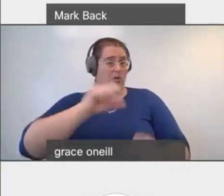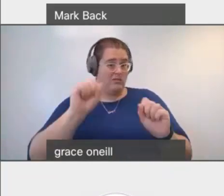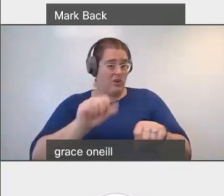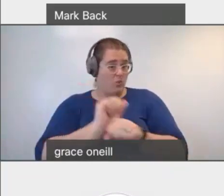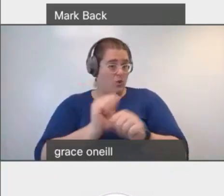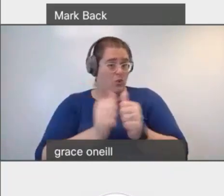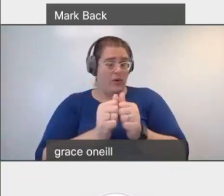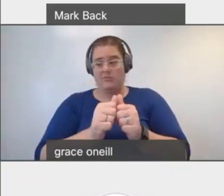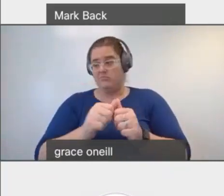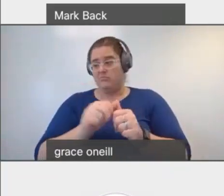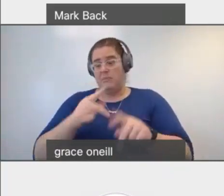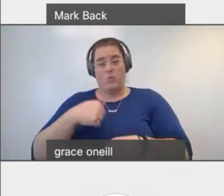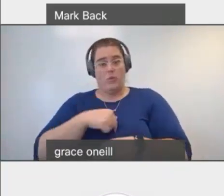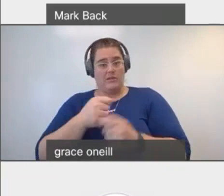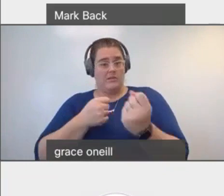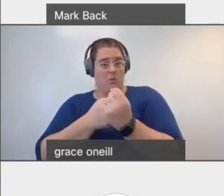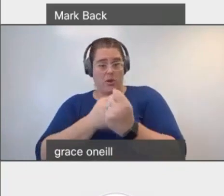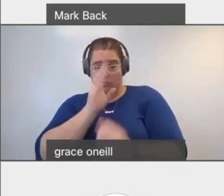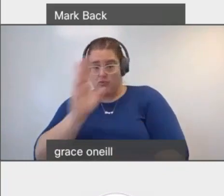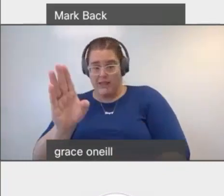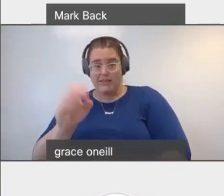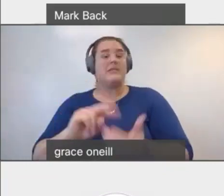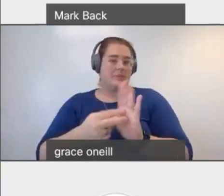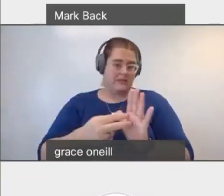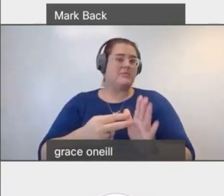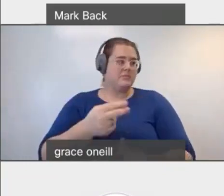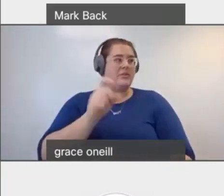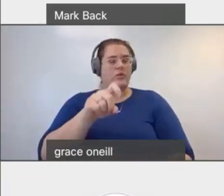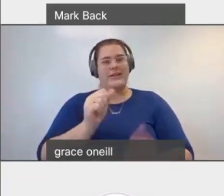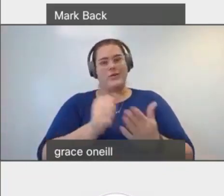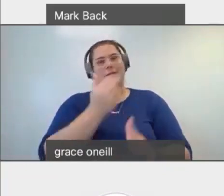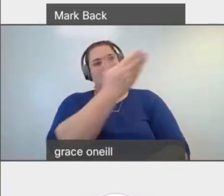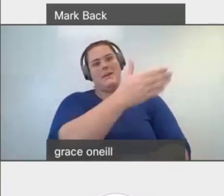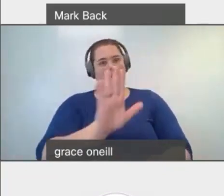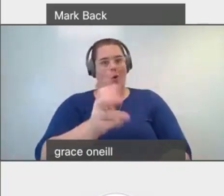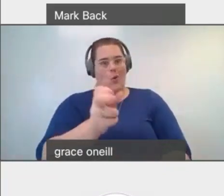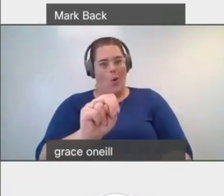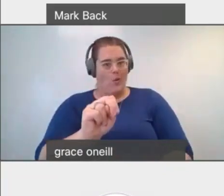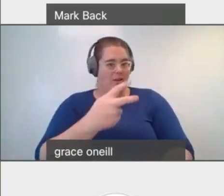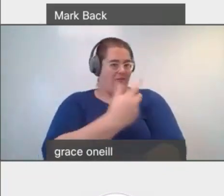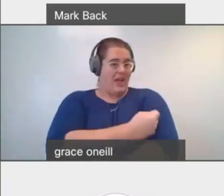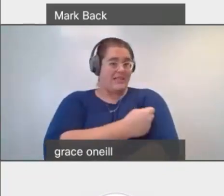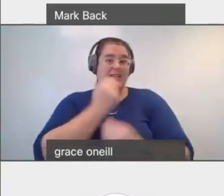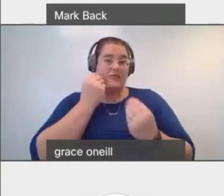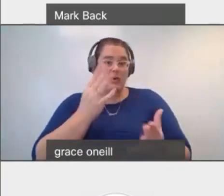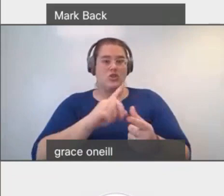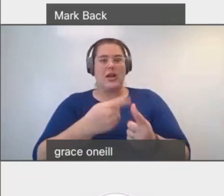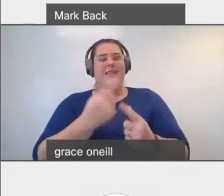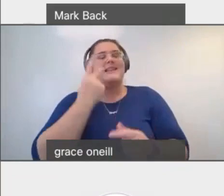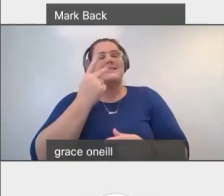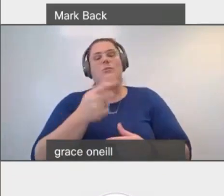we support, certainly legitimate to submit your vaccination information and see exactly what you get from the